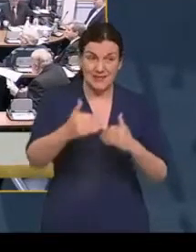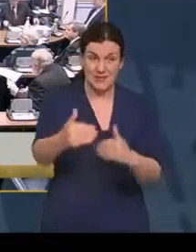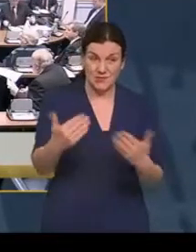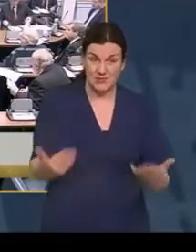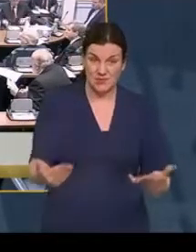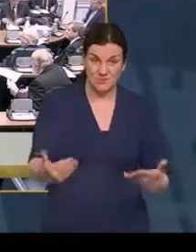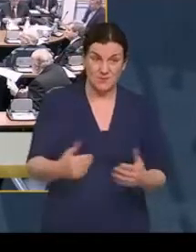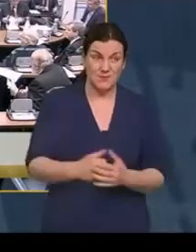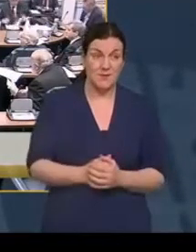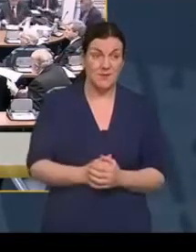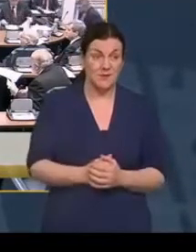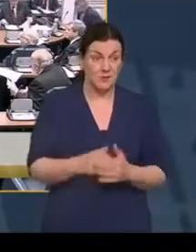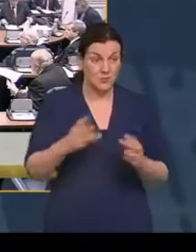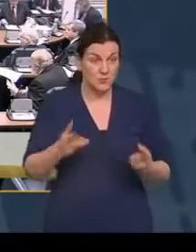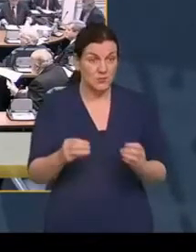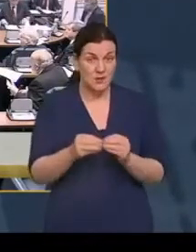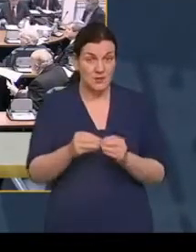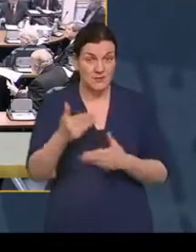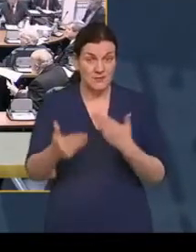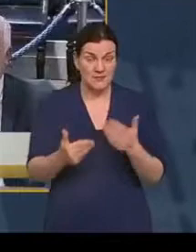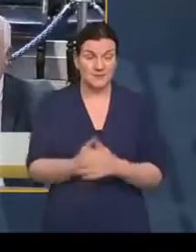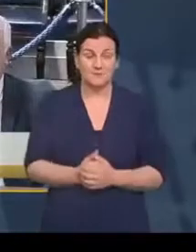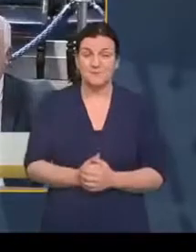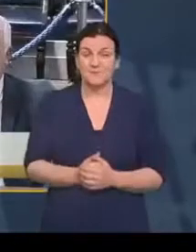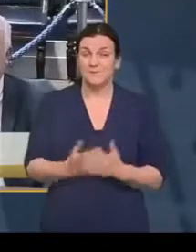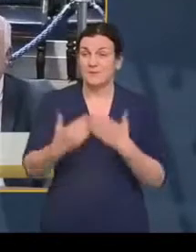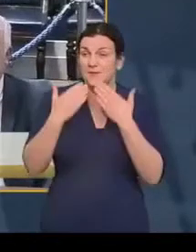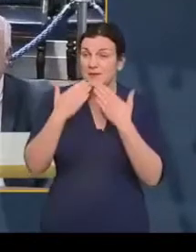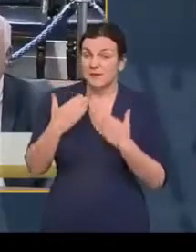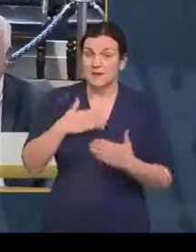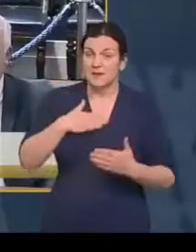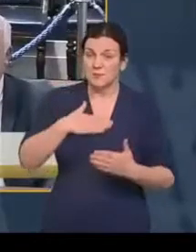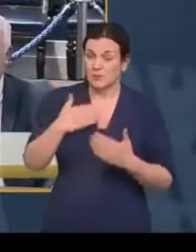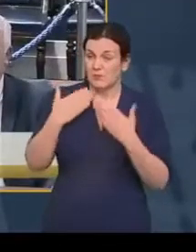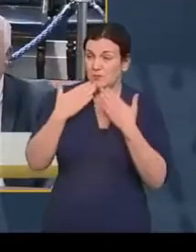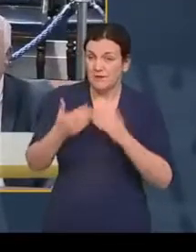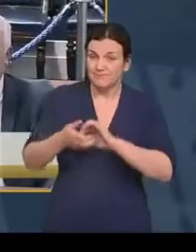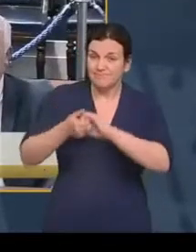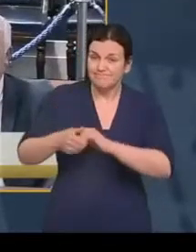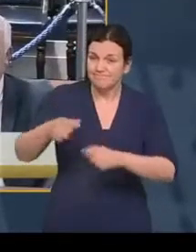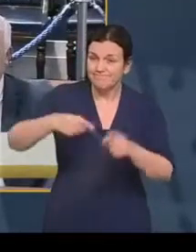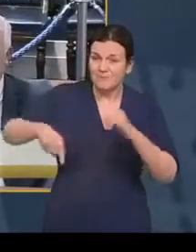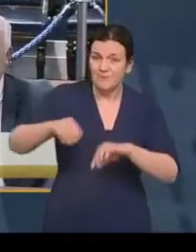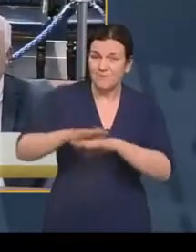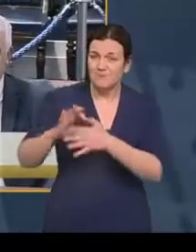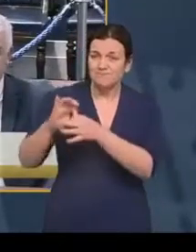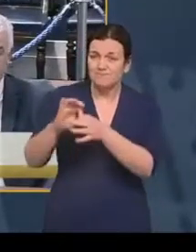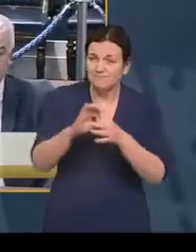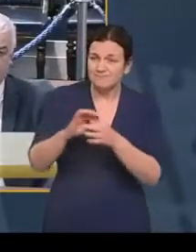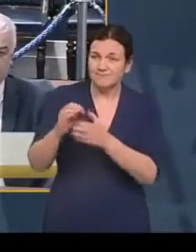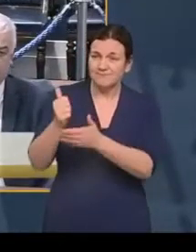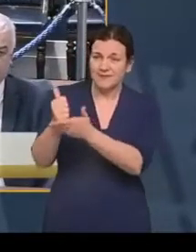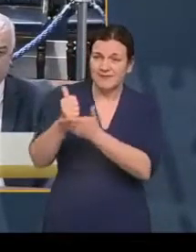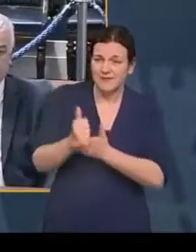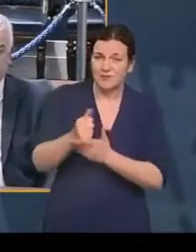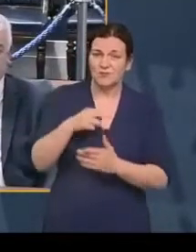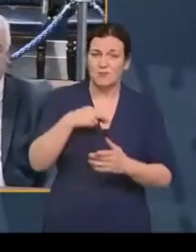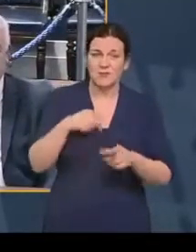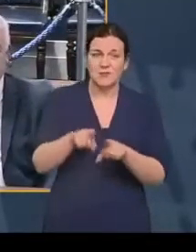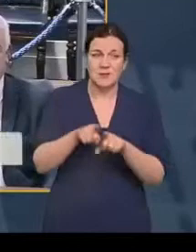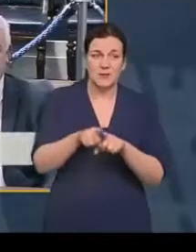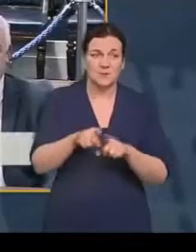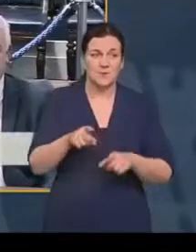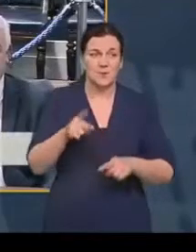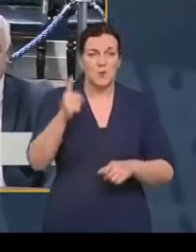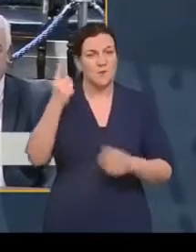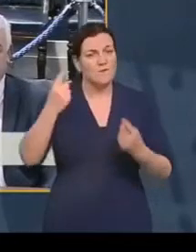next stage now? Agreed. Do you want to comment? Yeah, thanks, and I'd like to thank colleagues for their cooperation and assistance, and